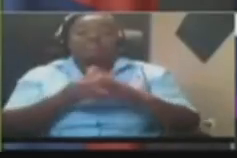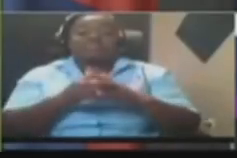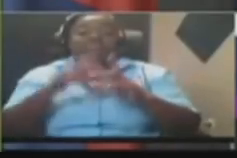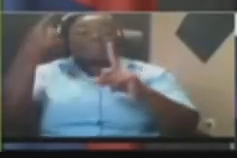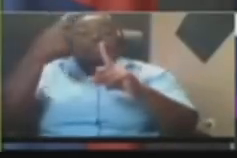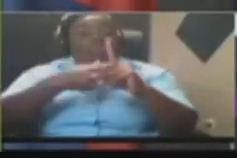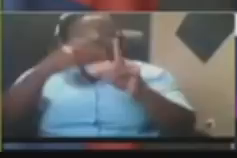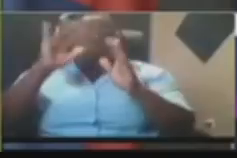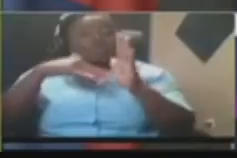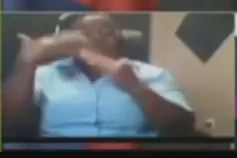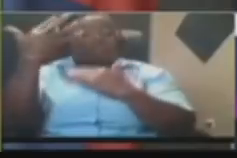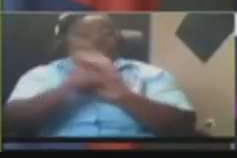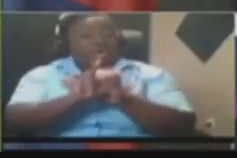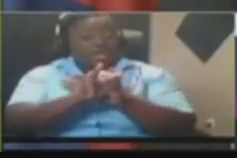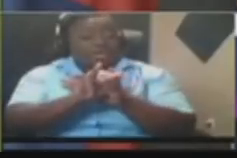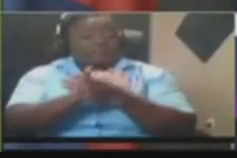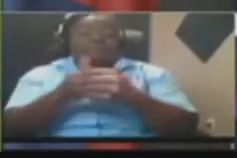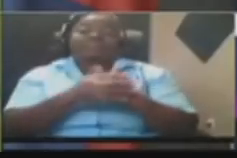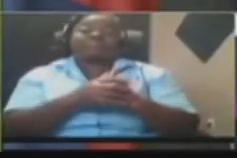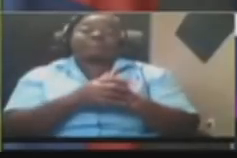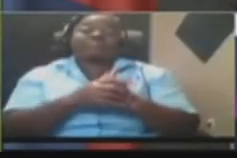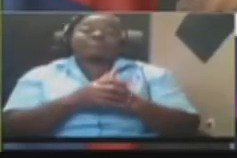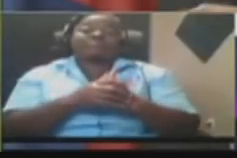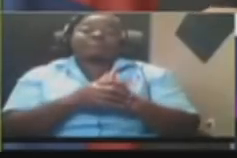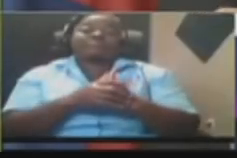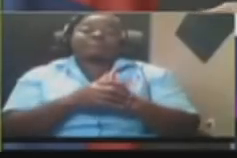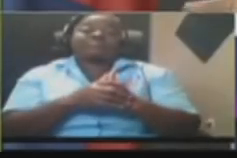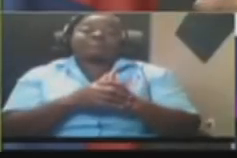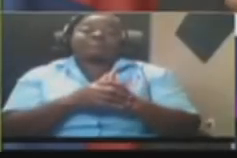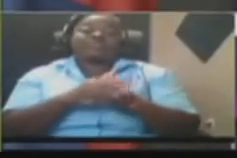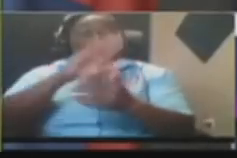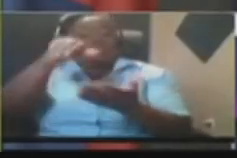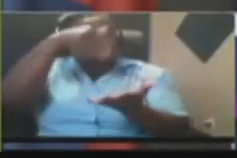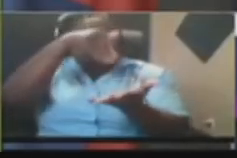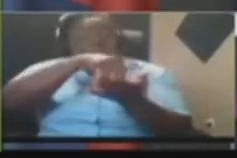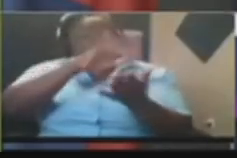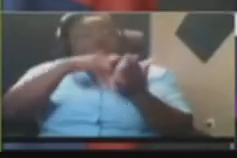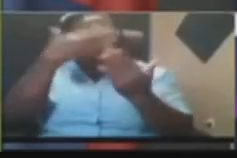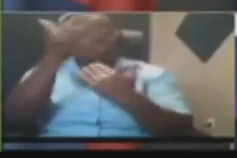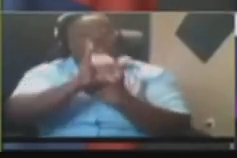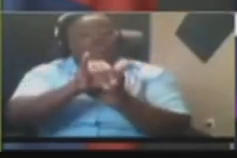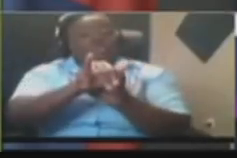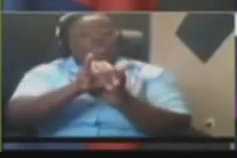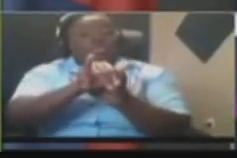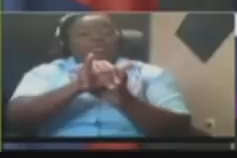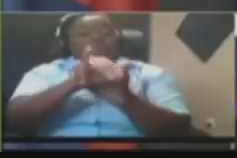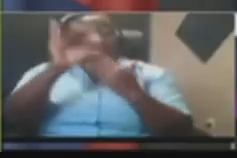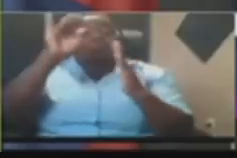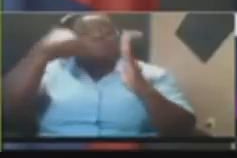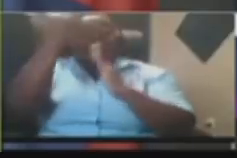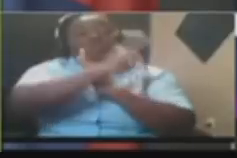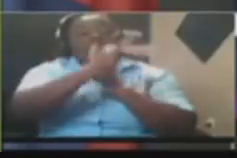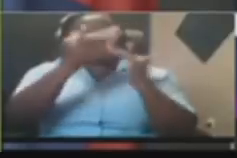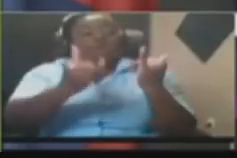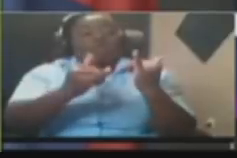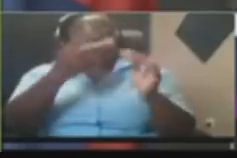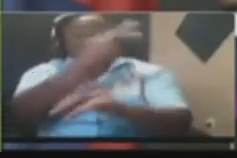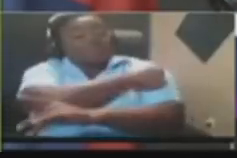July, as we had been looking forward to, we are in the middle of July now. Our vaccination program is well underway.